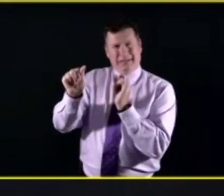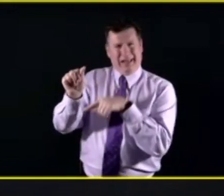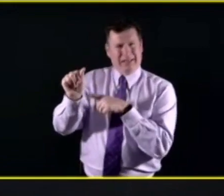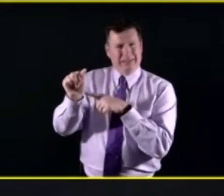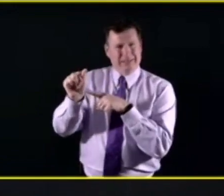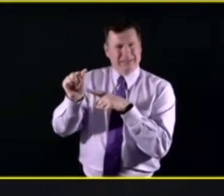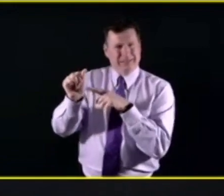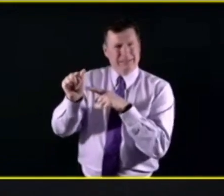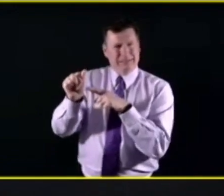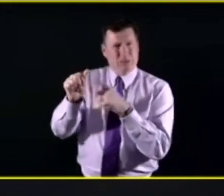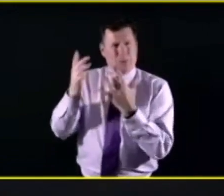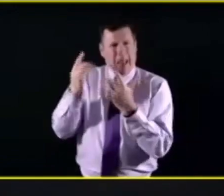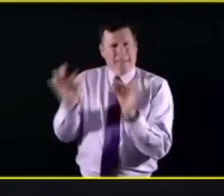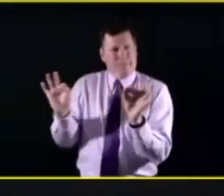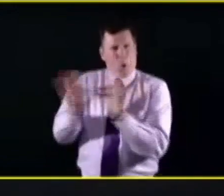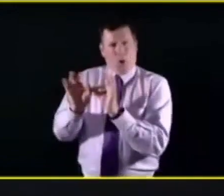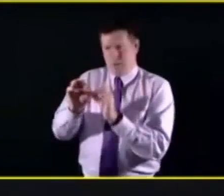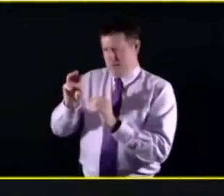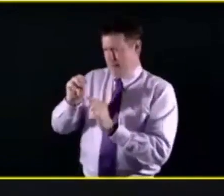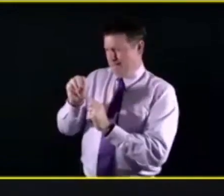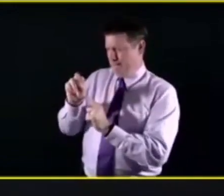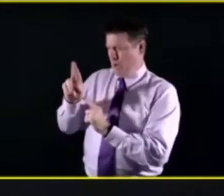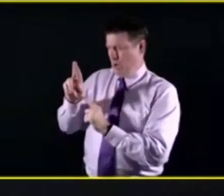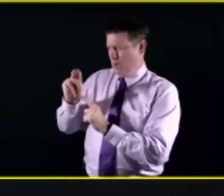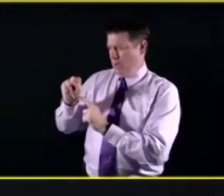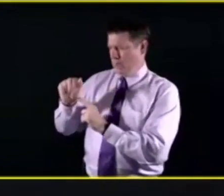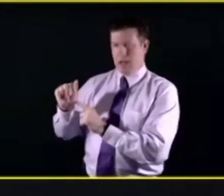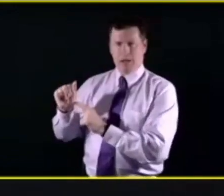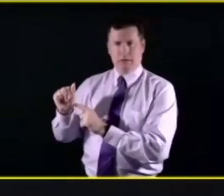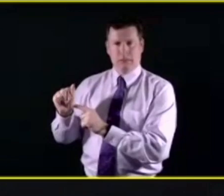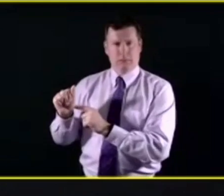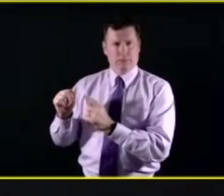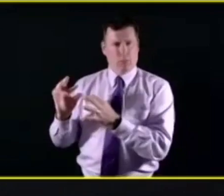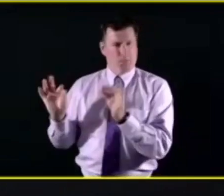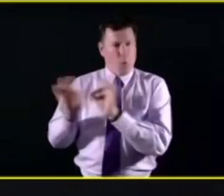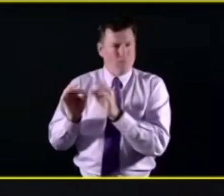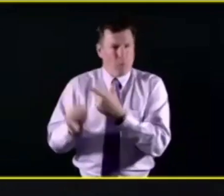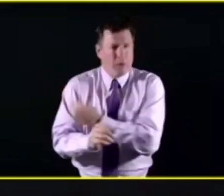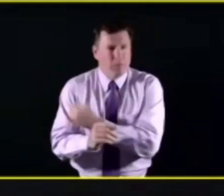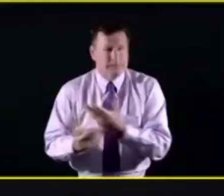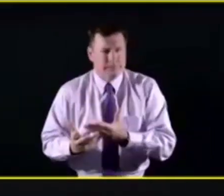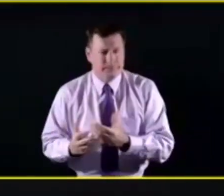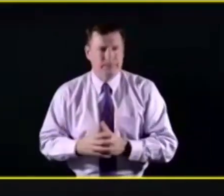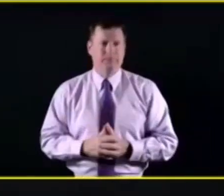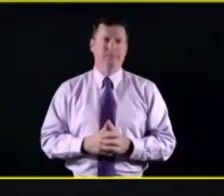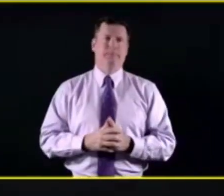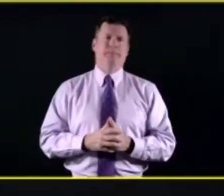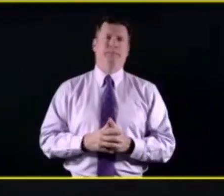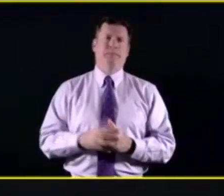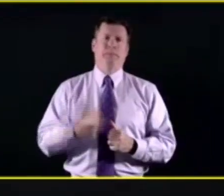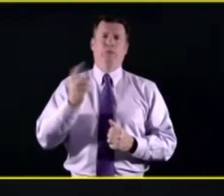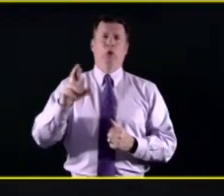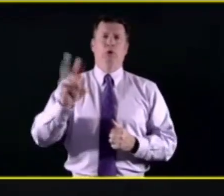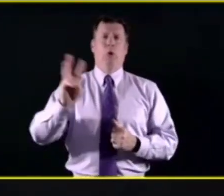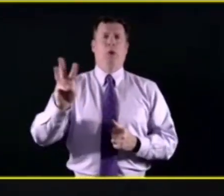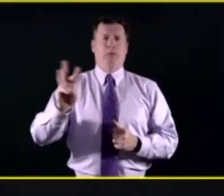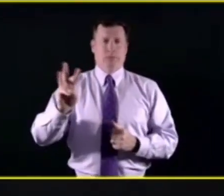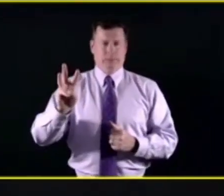So the concept of a messenger RNA vaccine, although relatively novel, has actually been in development